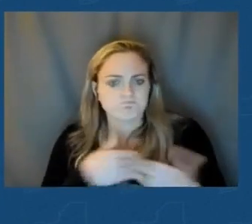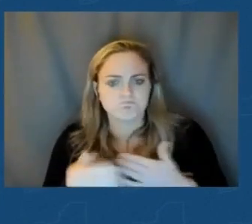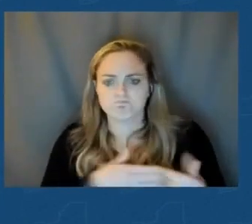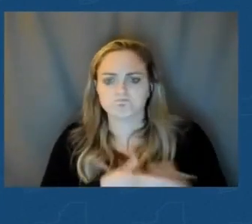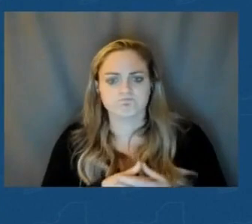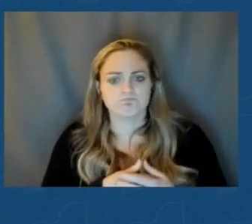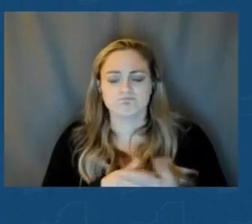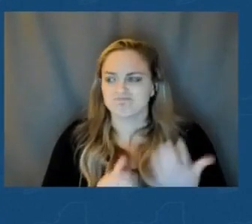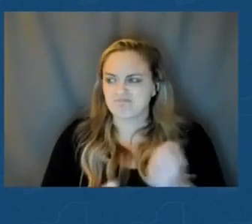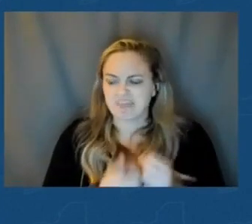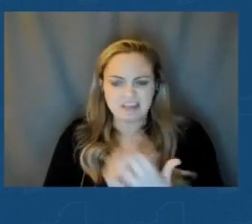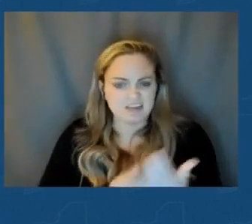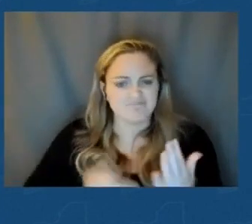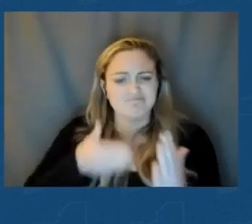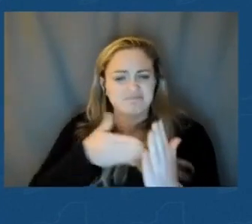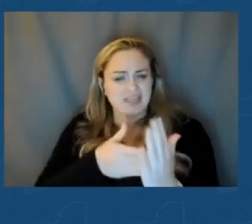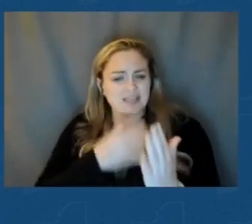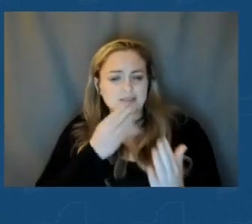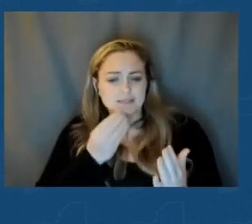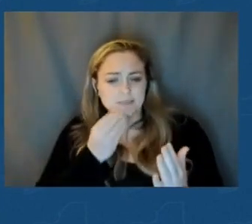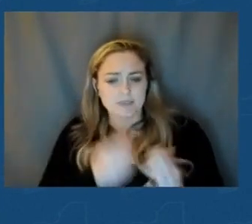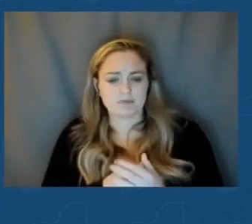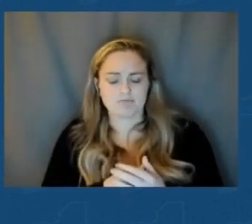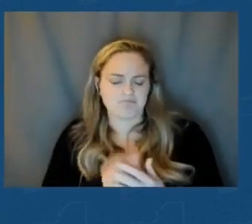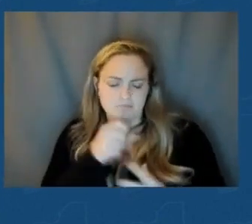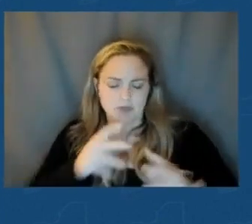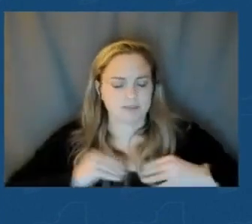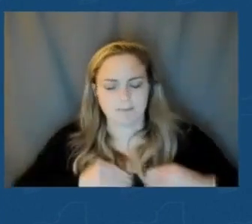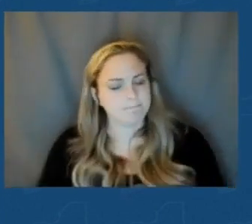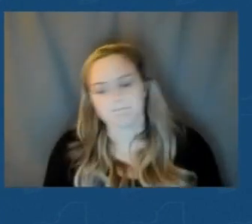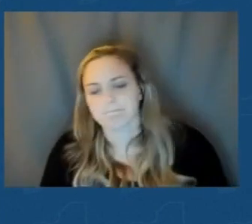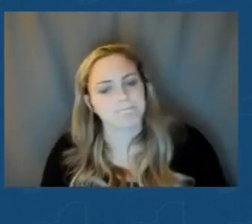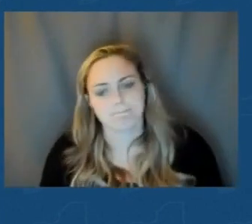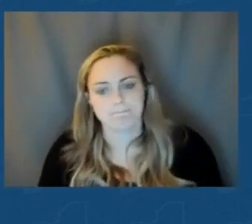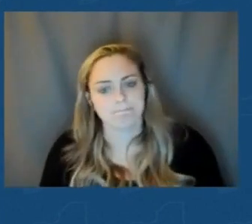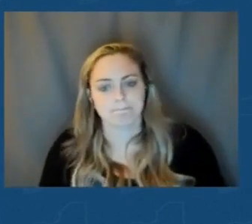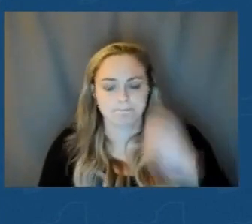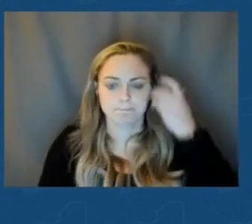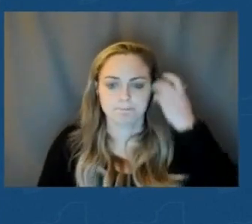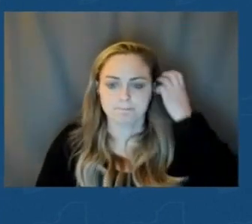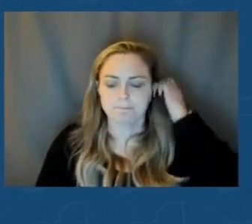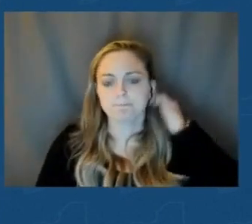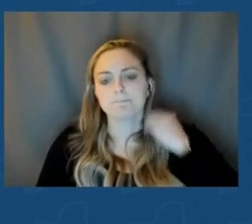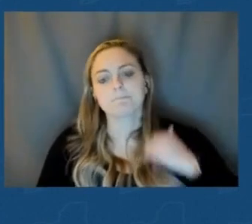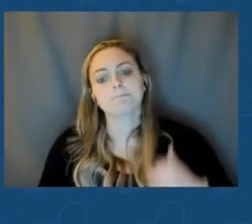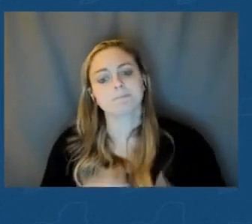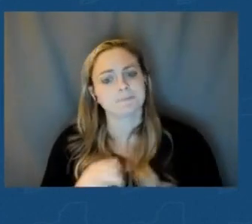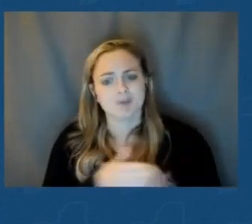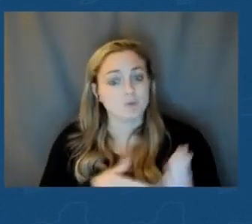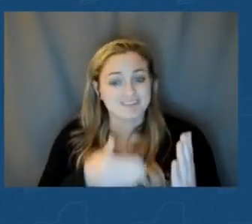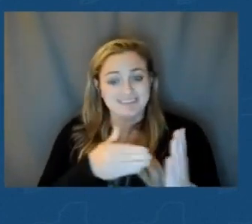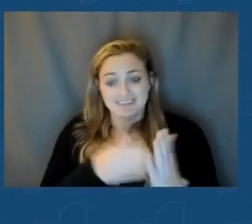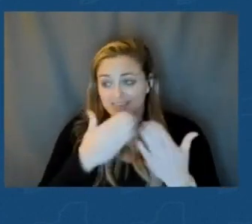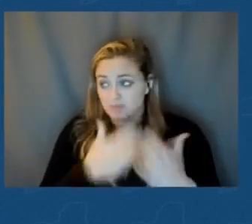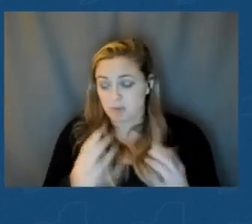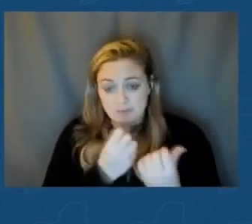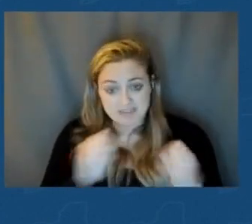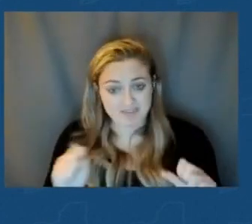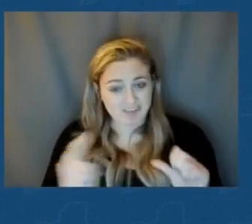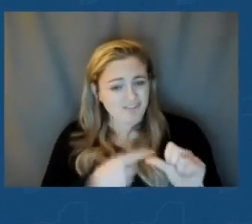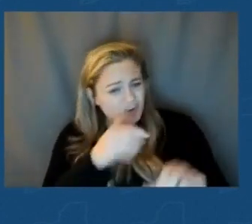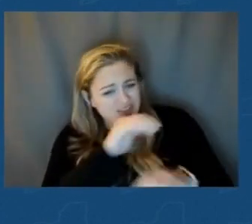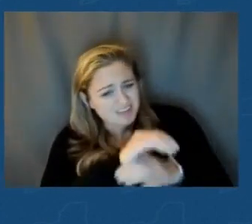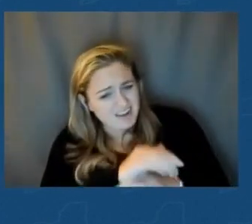any act of anti-Semitism is unacceptable and undermining the public safety at our synagogue the first night